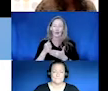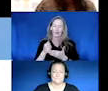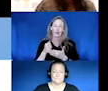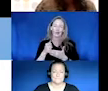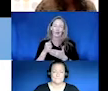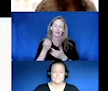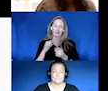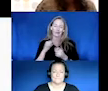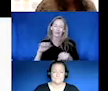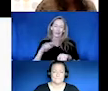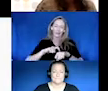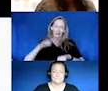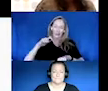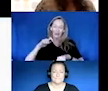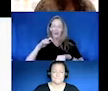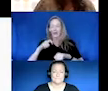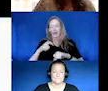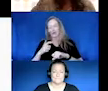ultimately.